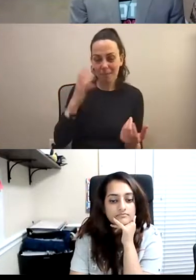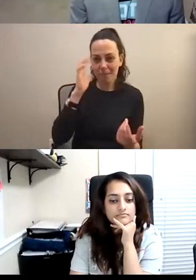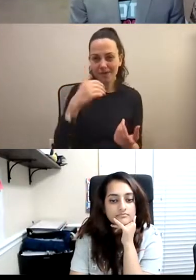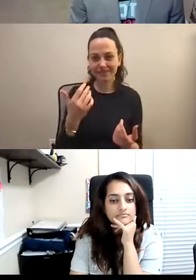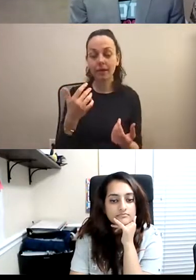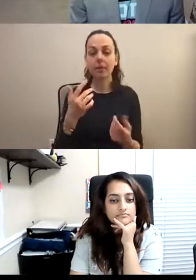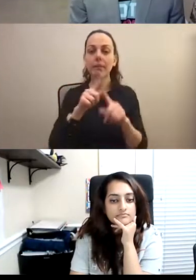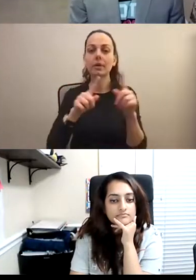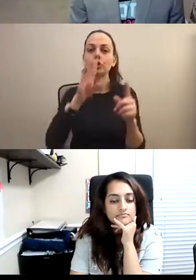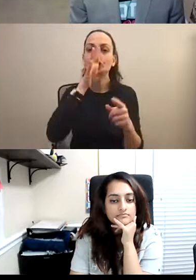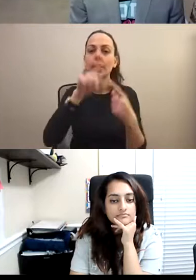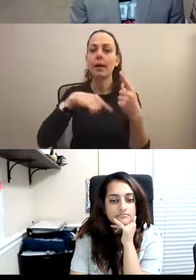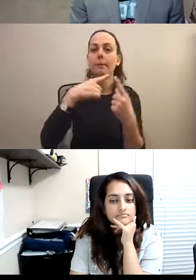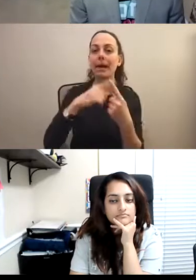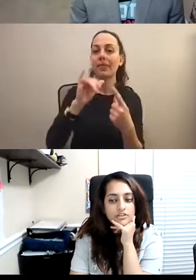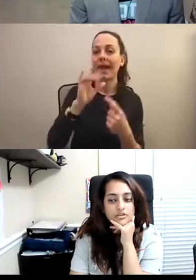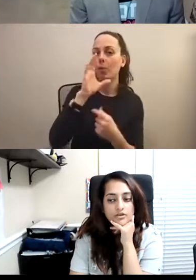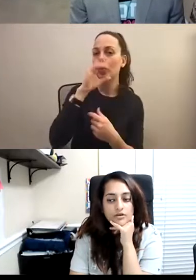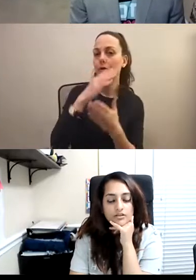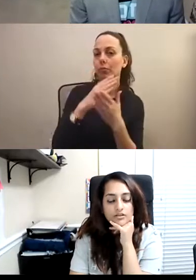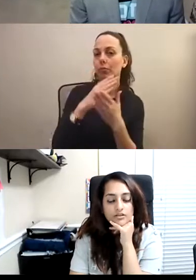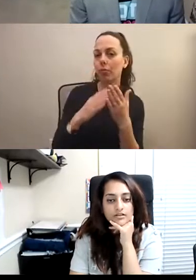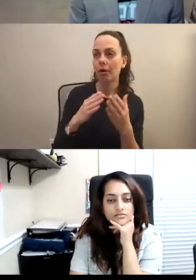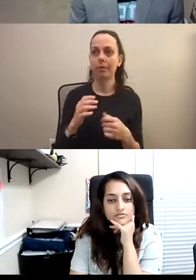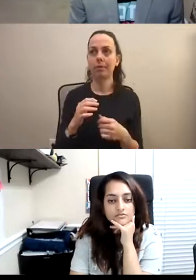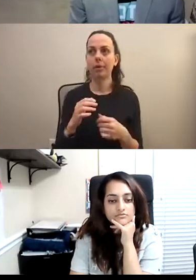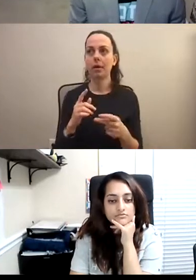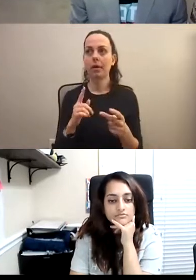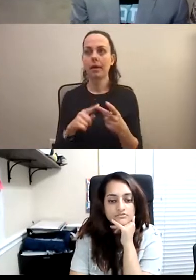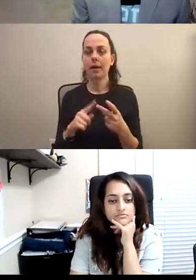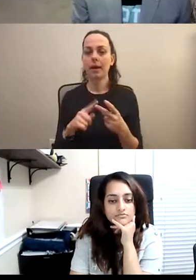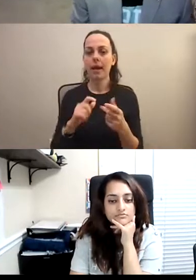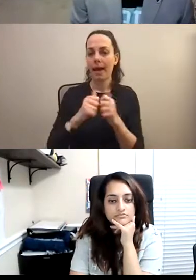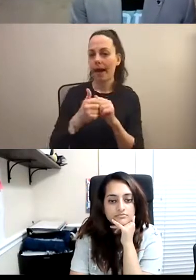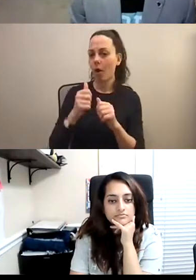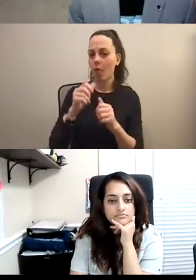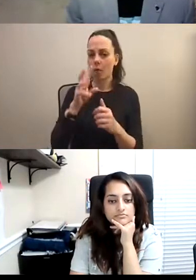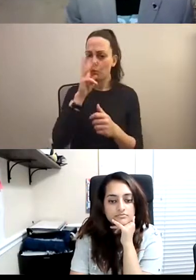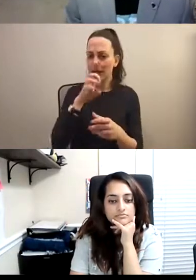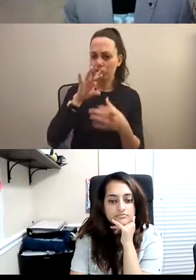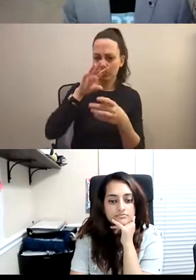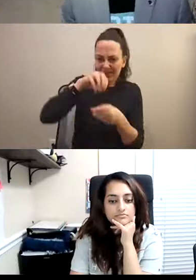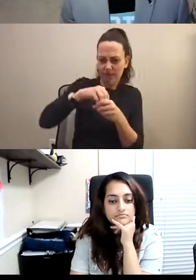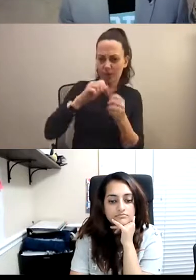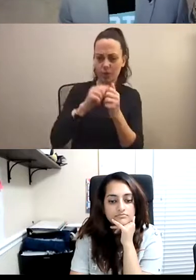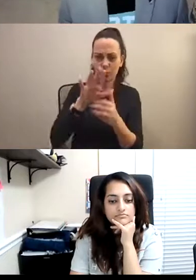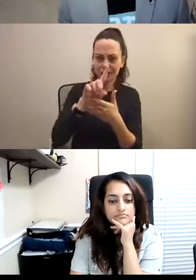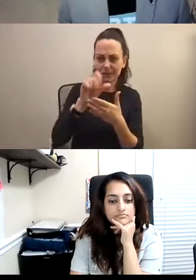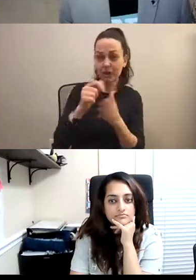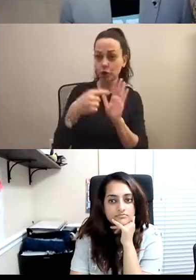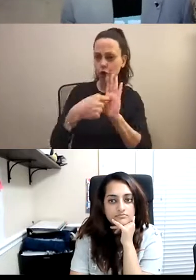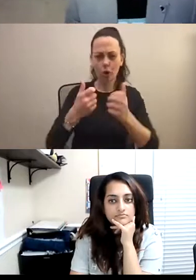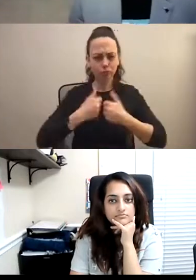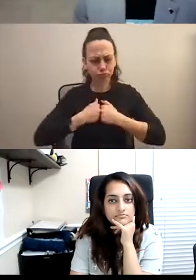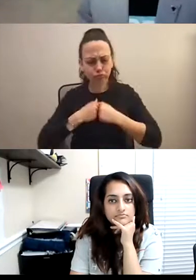the weirdness parts of ourselves and how our weirdness interplays with our disability, and like showing that, and also talking